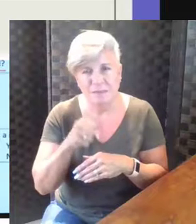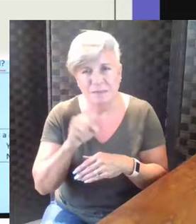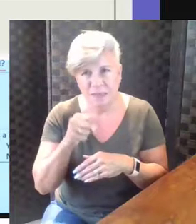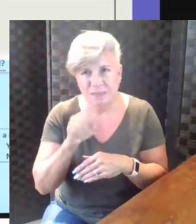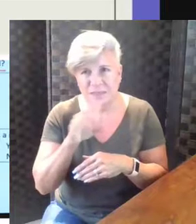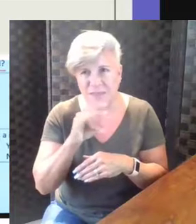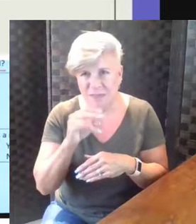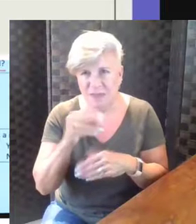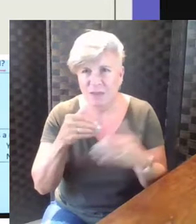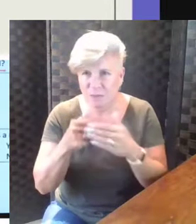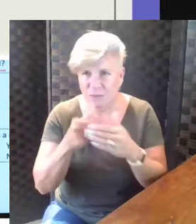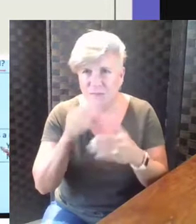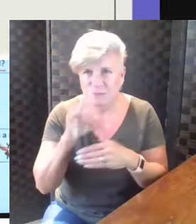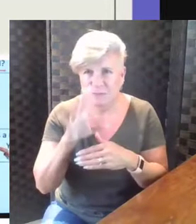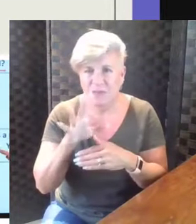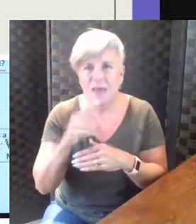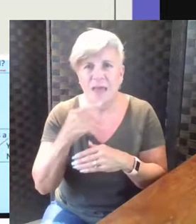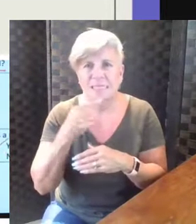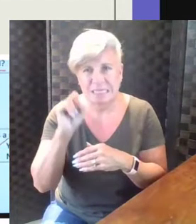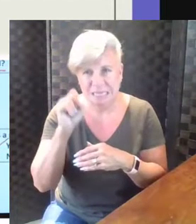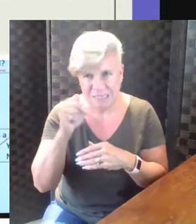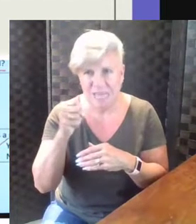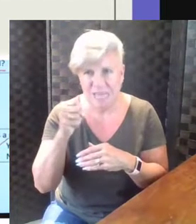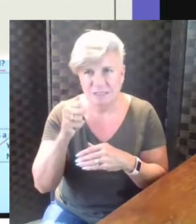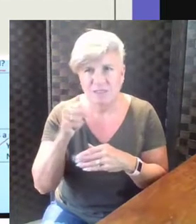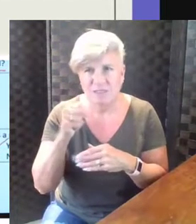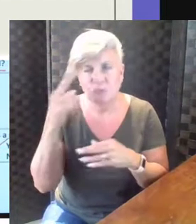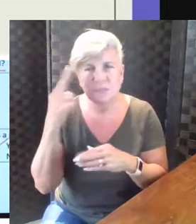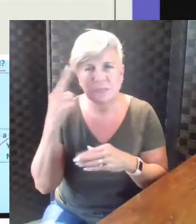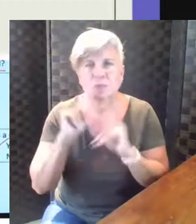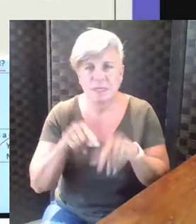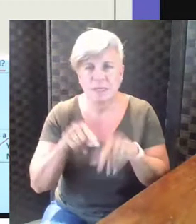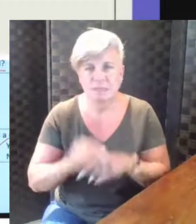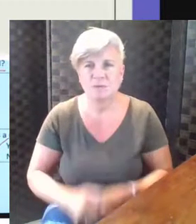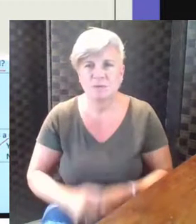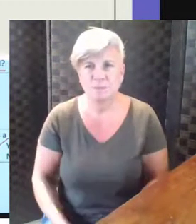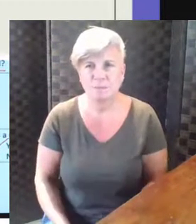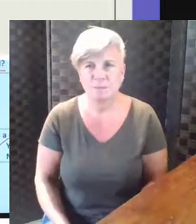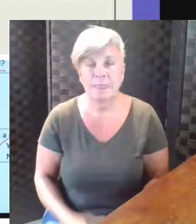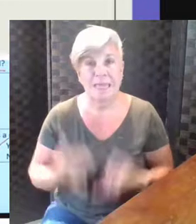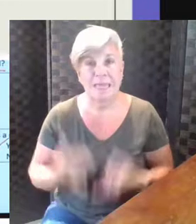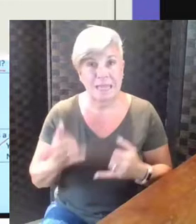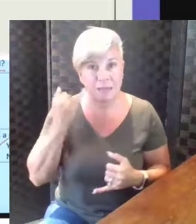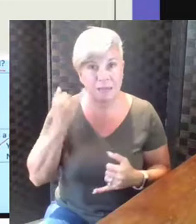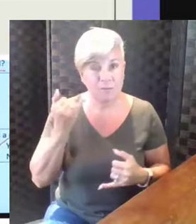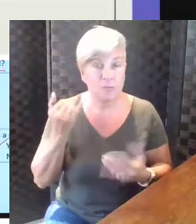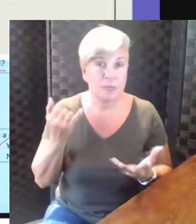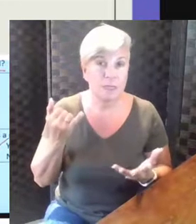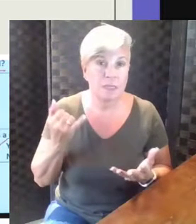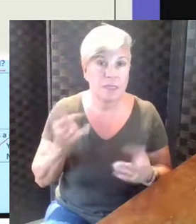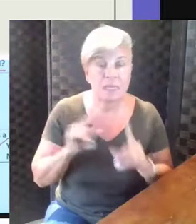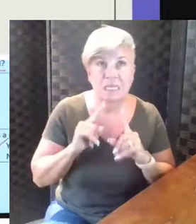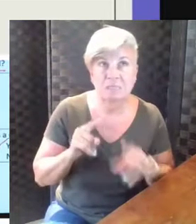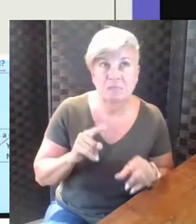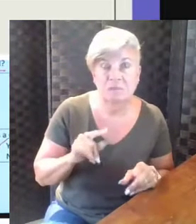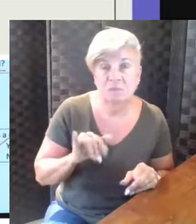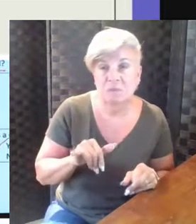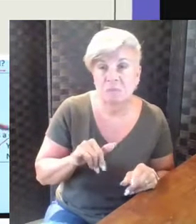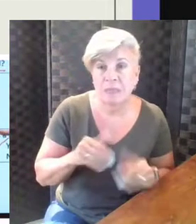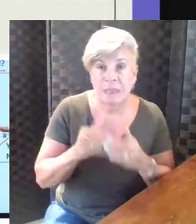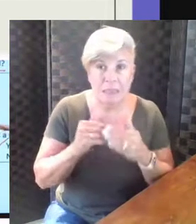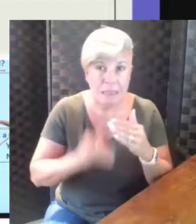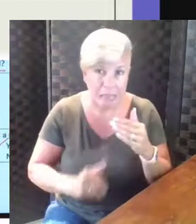Yeah, 77 is pretty close. So I would say this is a reasonable answer. Now, if we would have gotten an answer that would